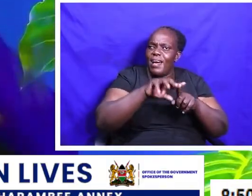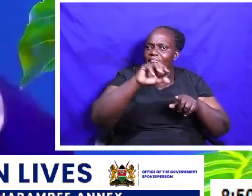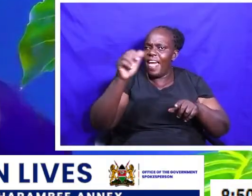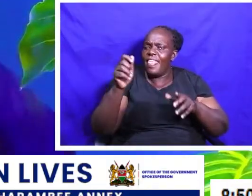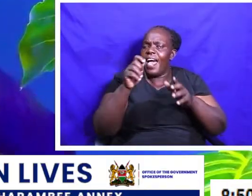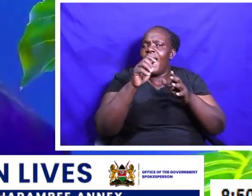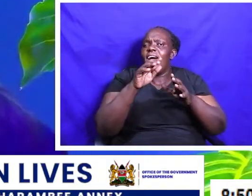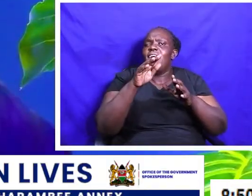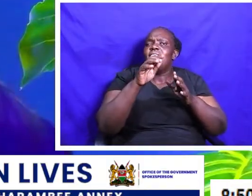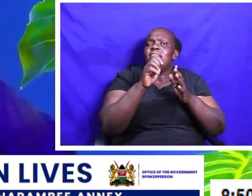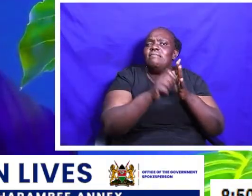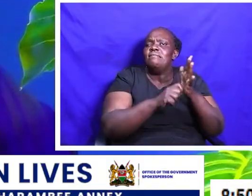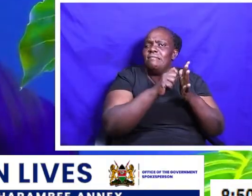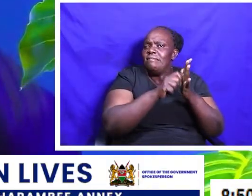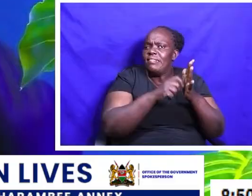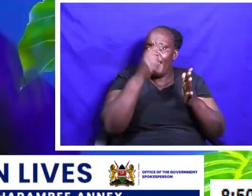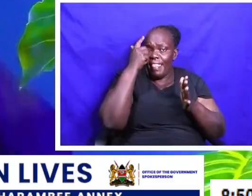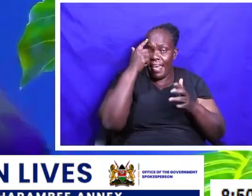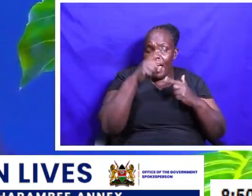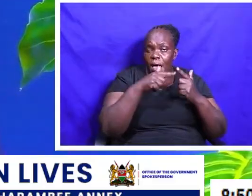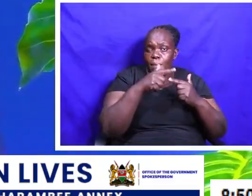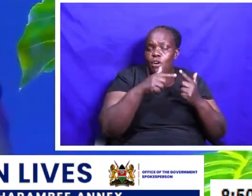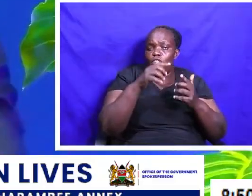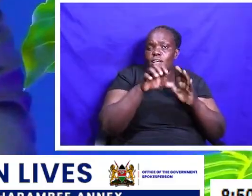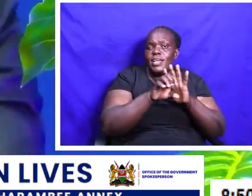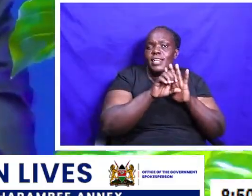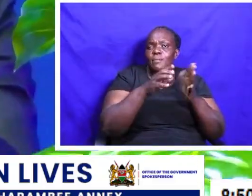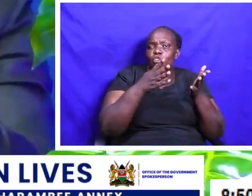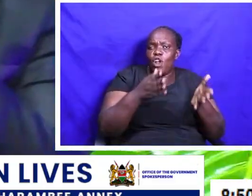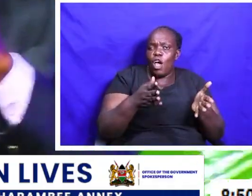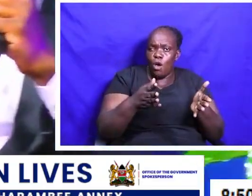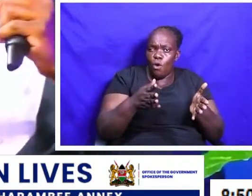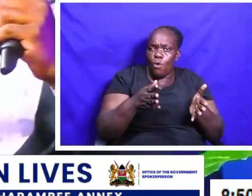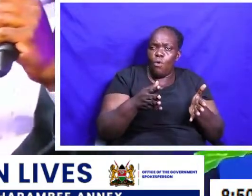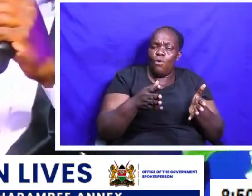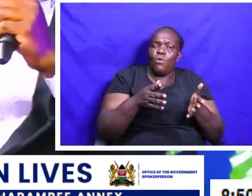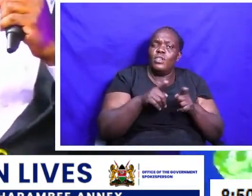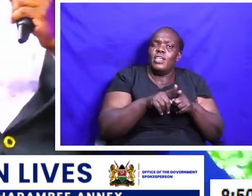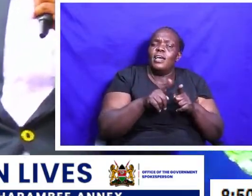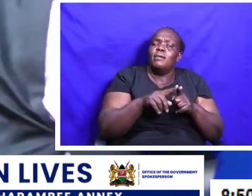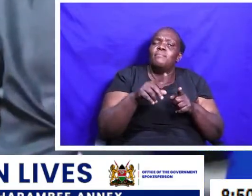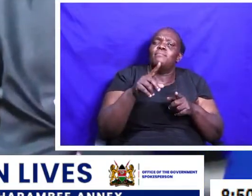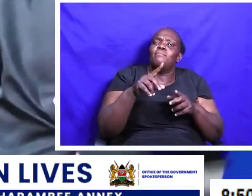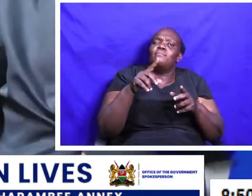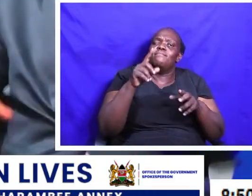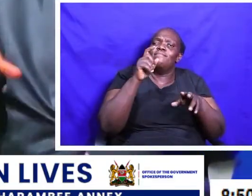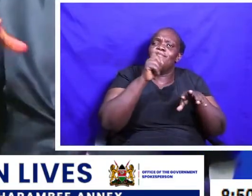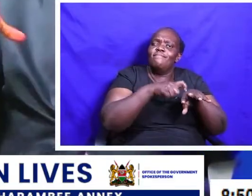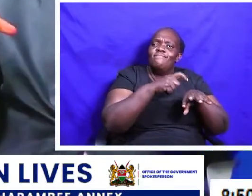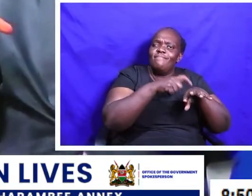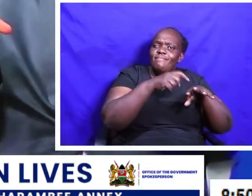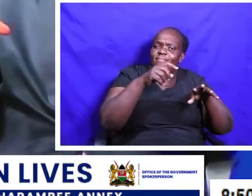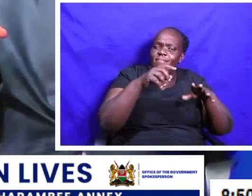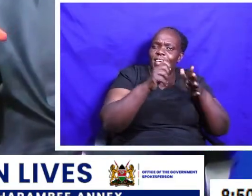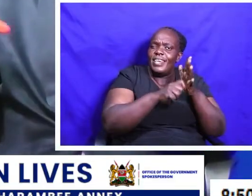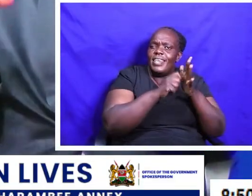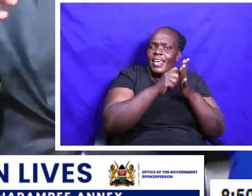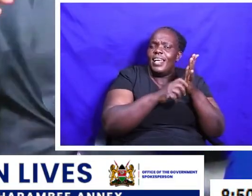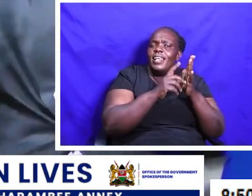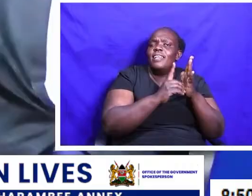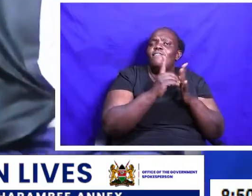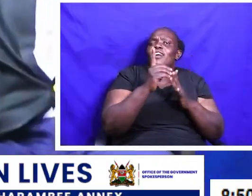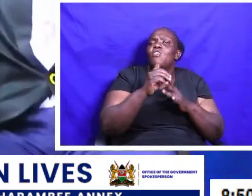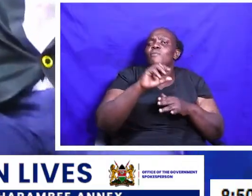it any industry that you're thinking about. For example, right now for the insect industry, we